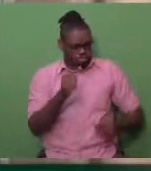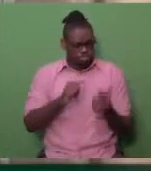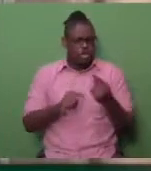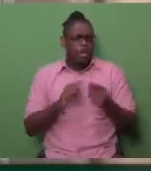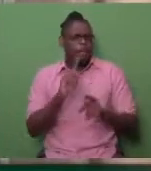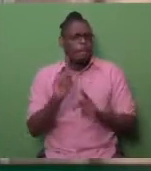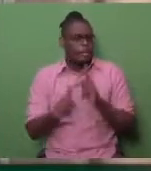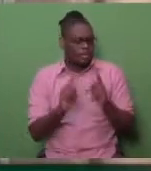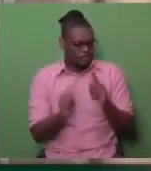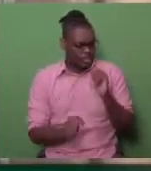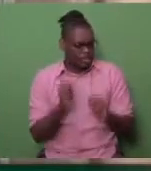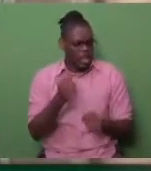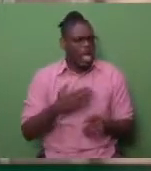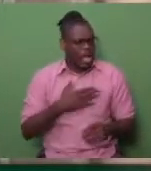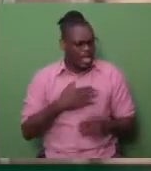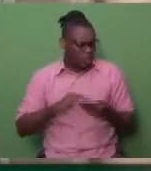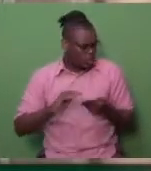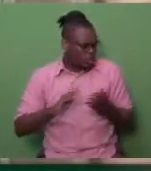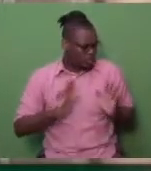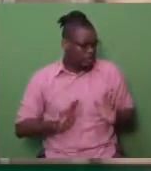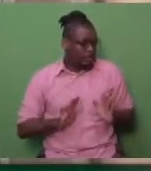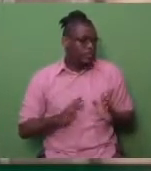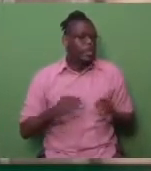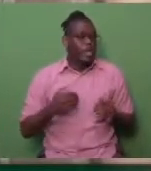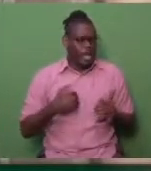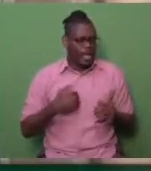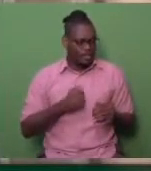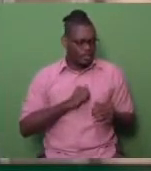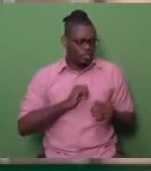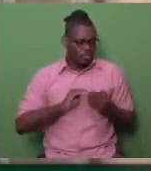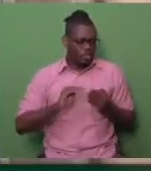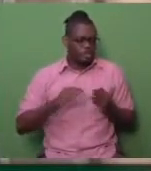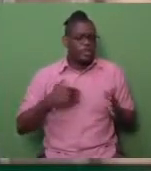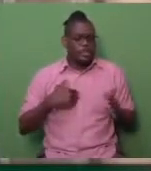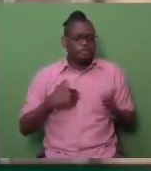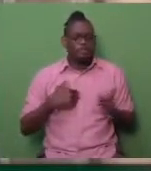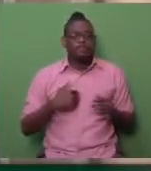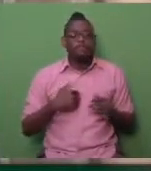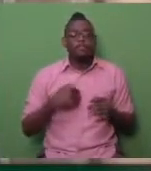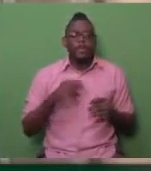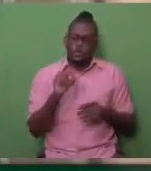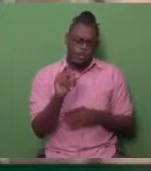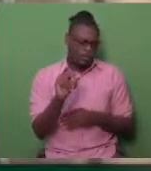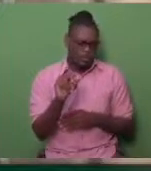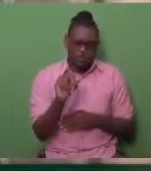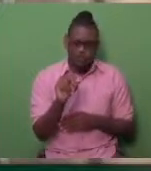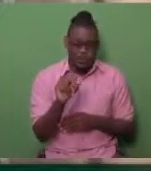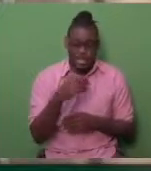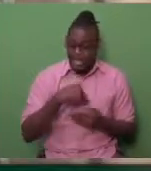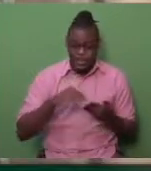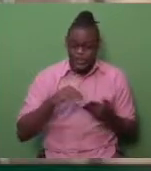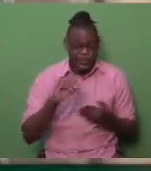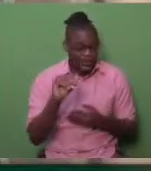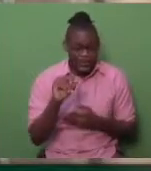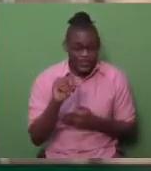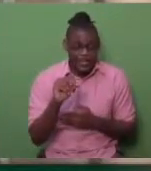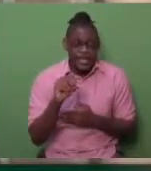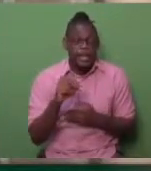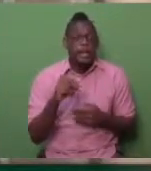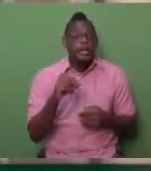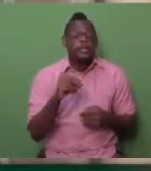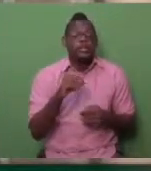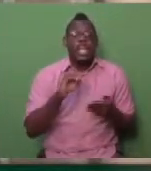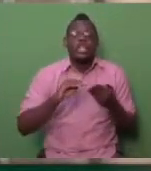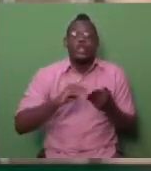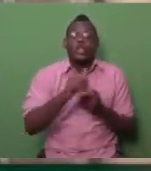So far as we know, the AG recused himself no less than 37 times from the cabinet room. And then